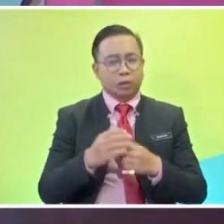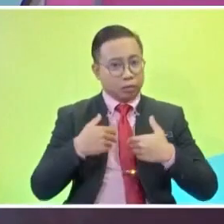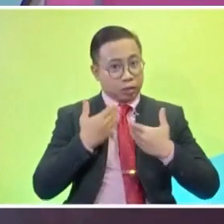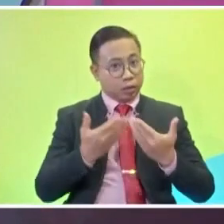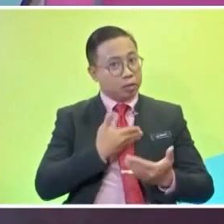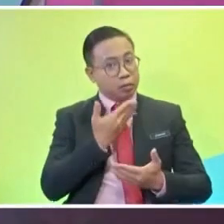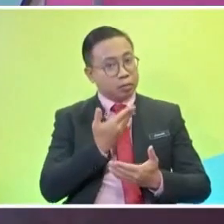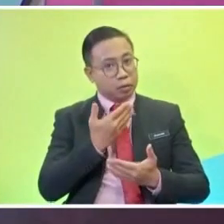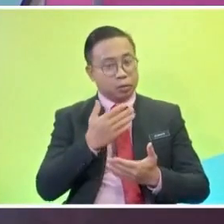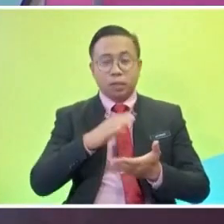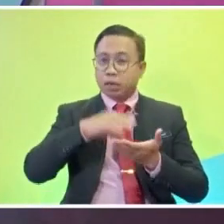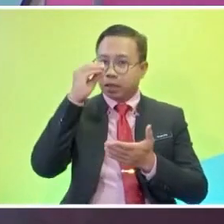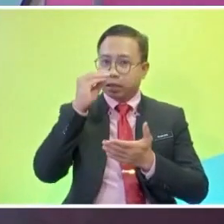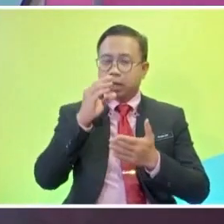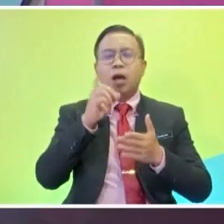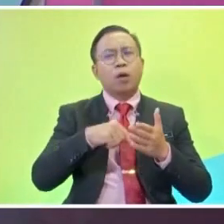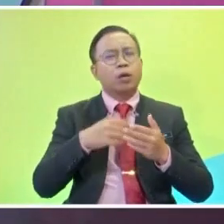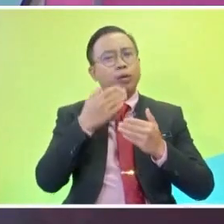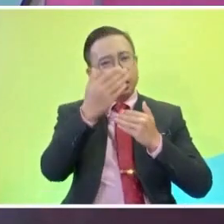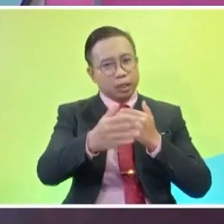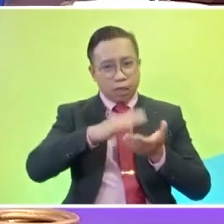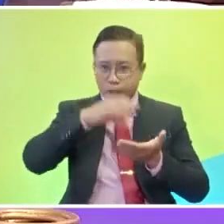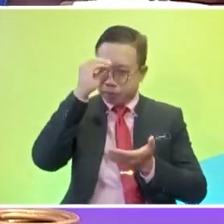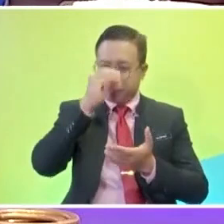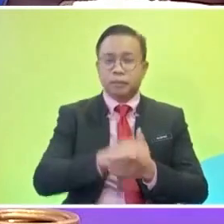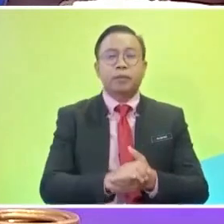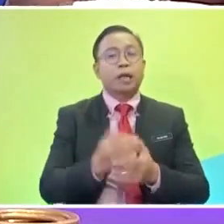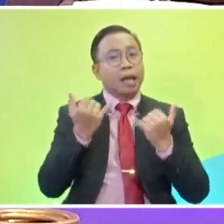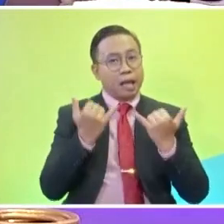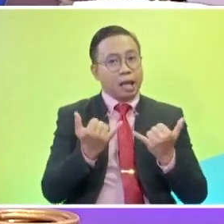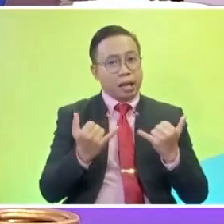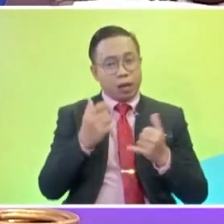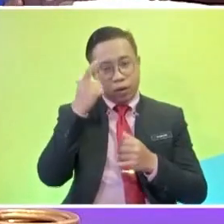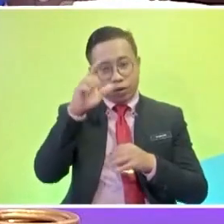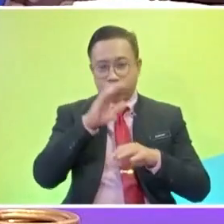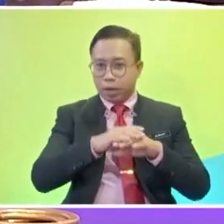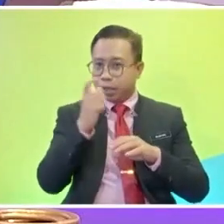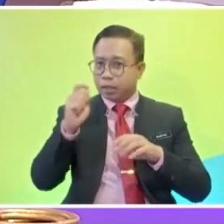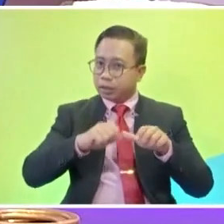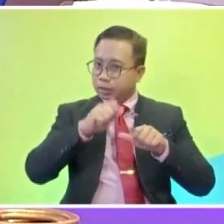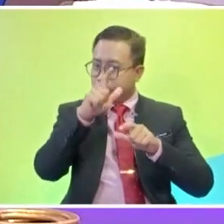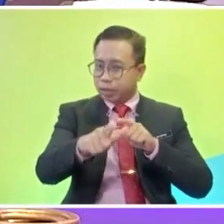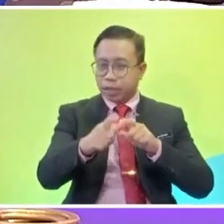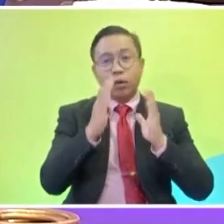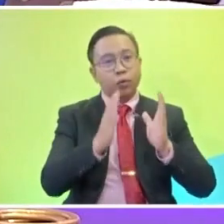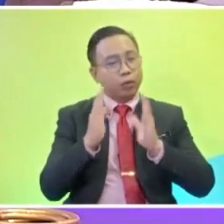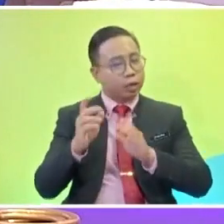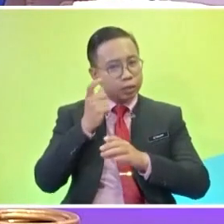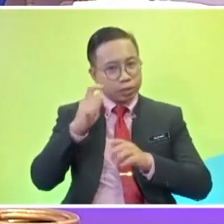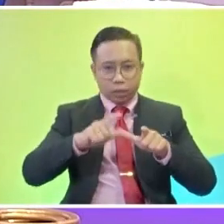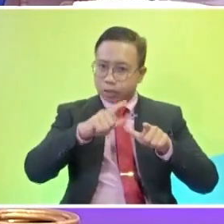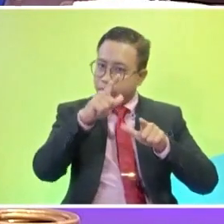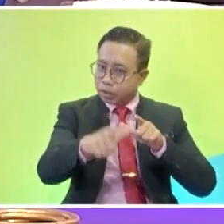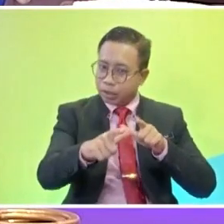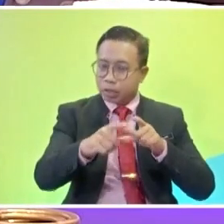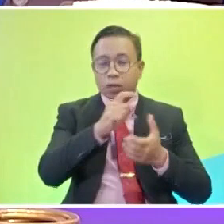today's lesson. What are we going to learn next? Okay, so just now you actually look at the steps, you rearranged the steps, we wrote them